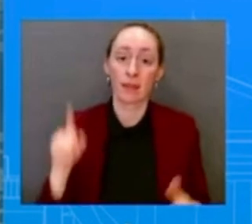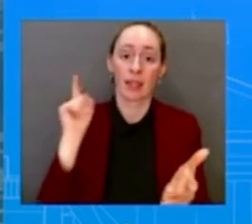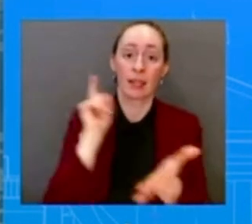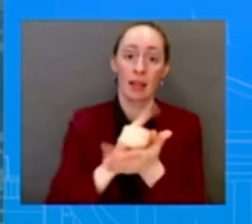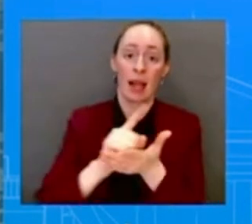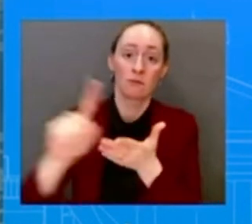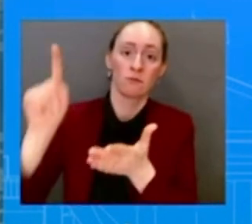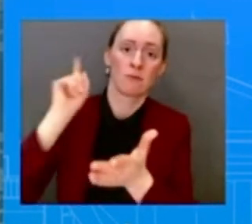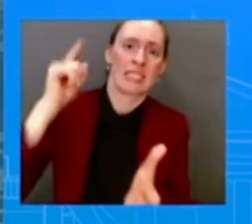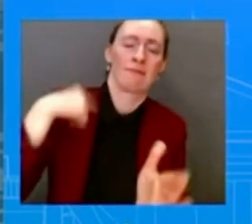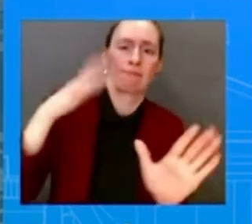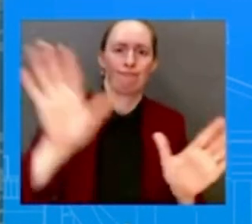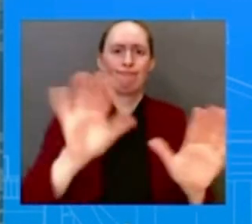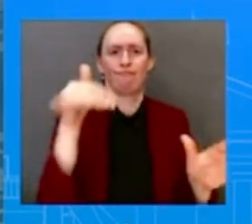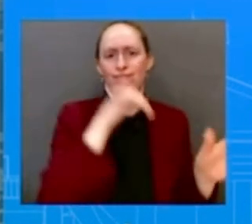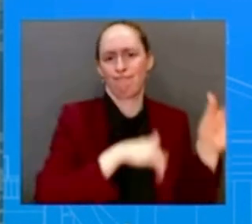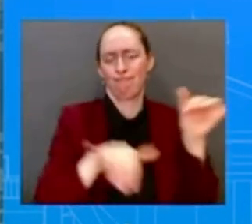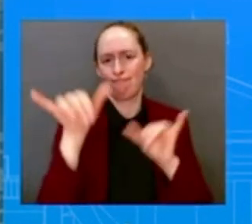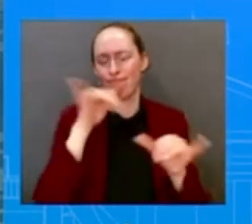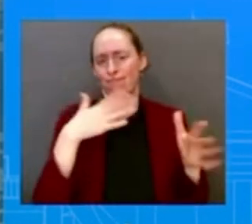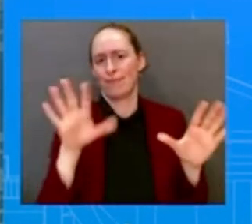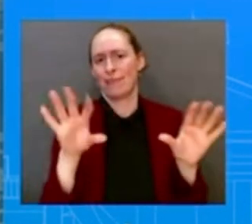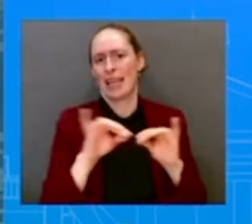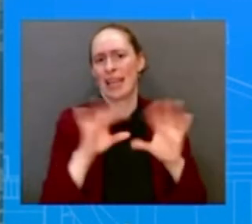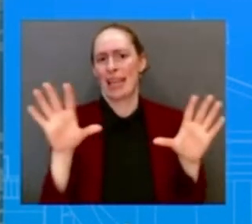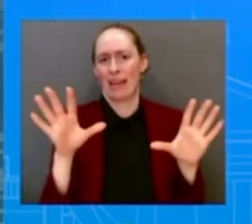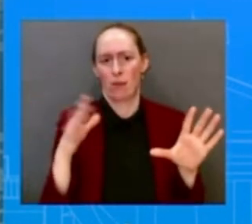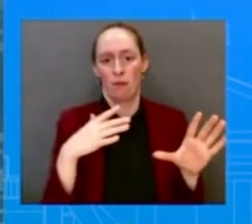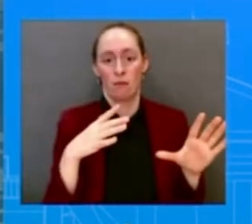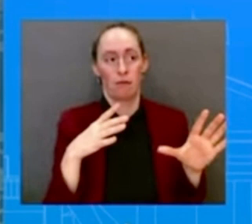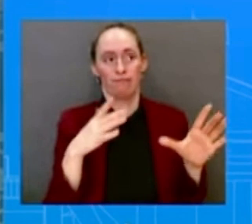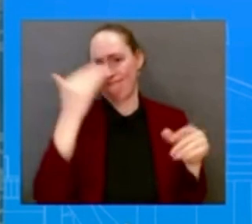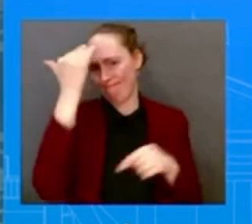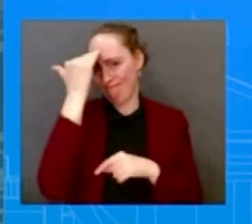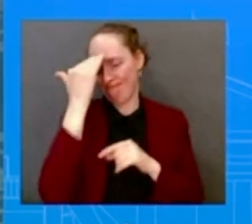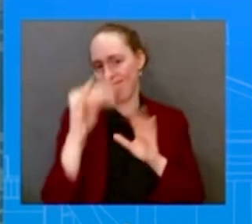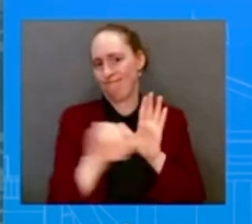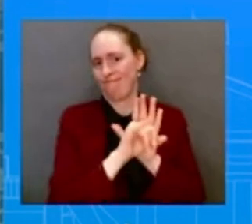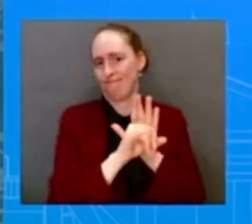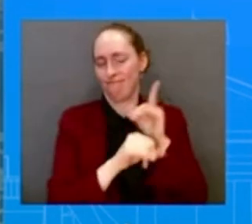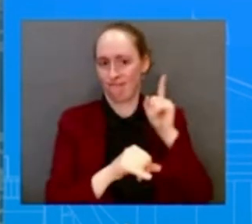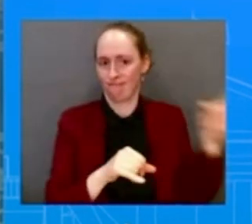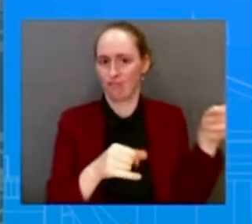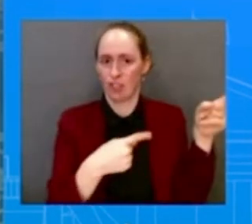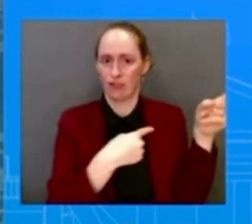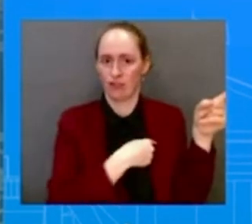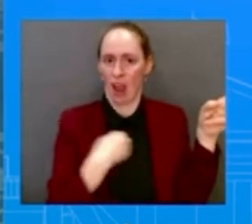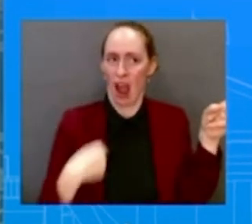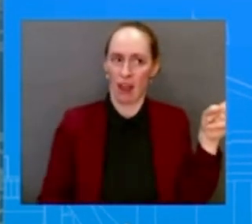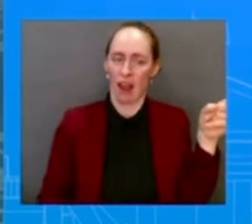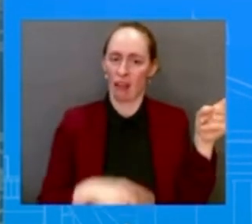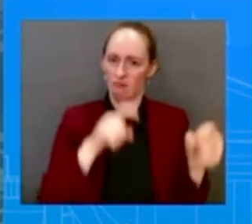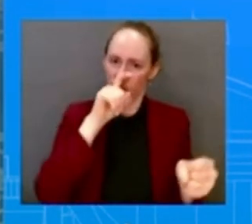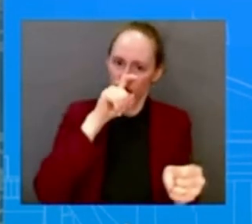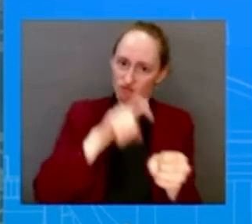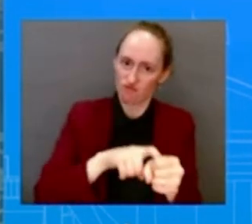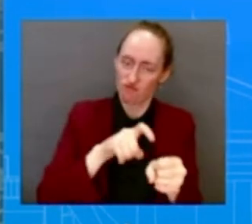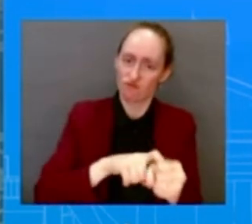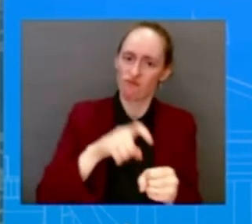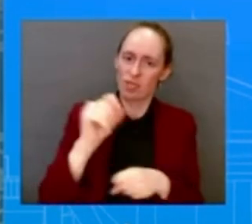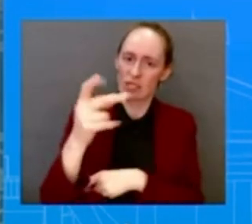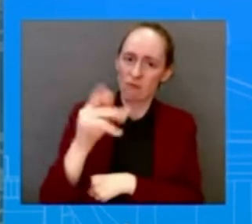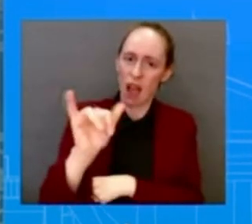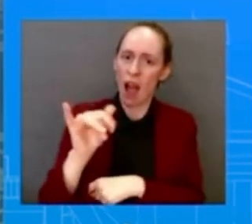United States. In the case today, we're talking about an object. Again, we don't know a lot about it, but that at